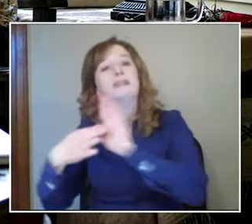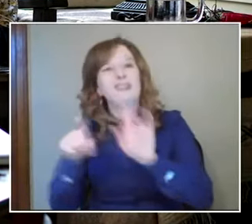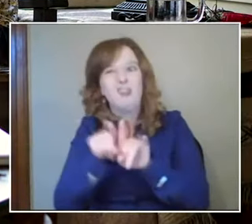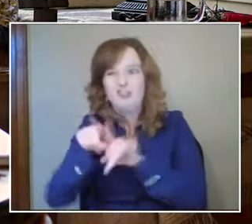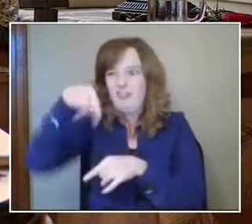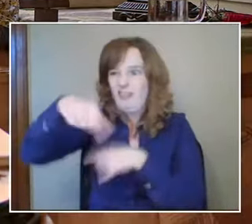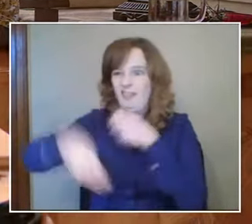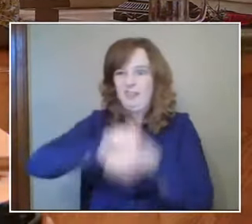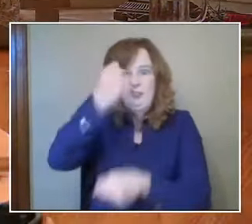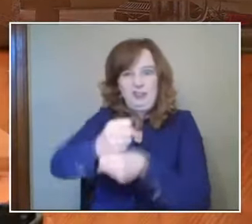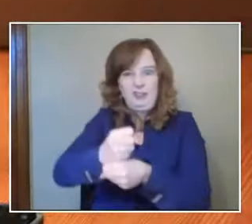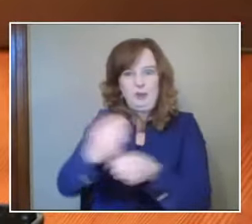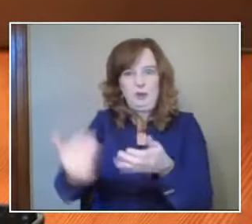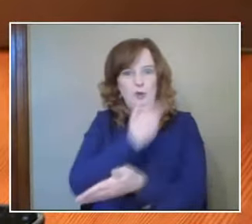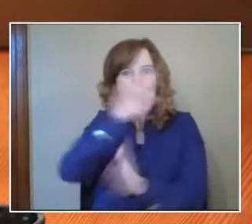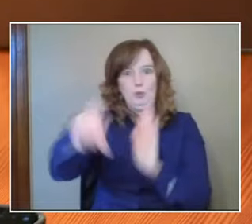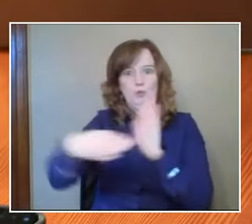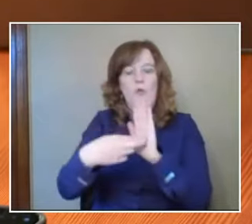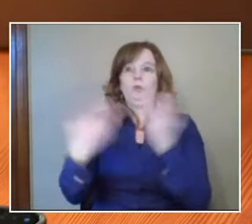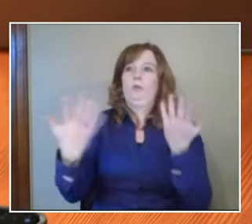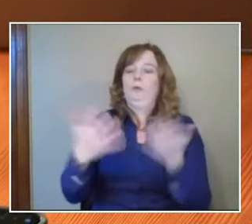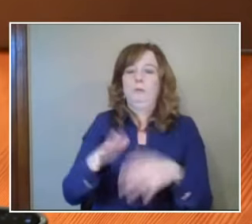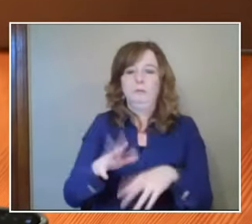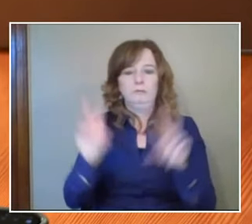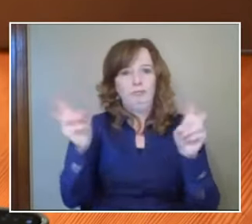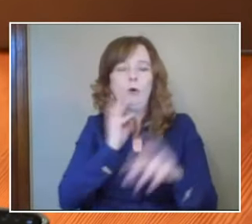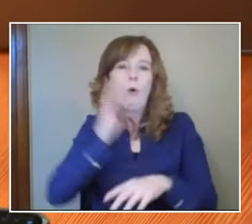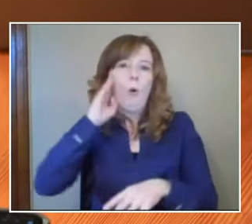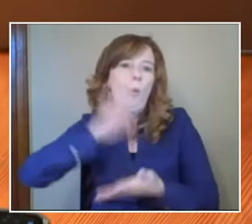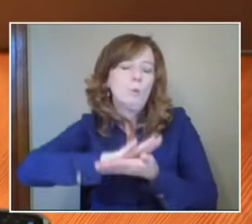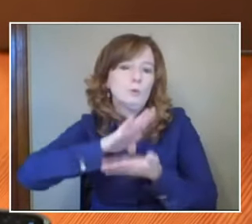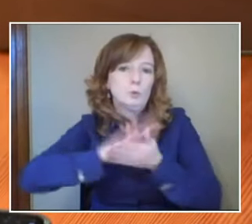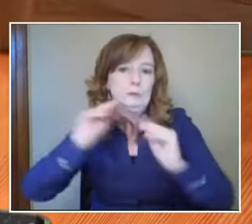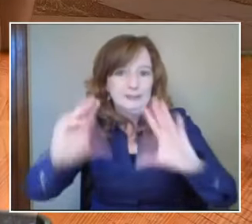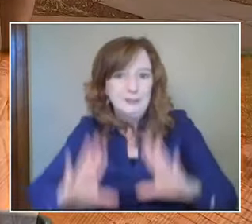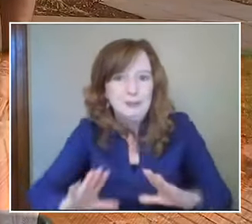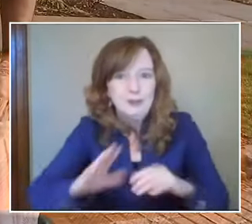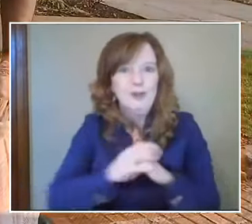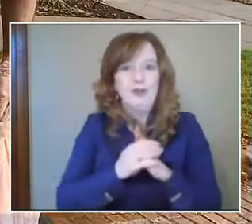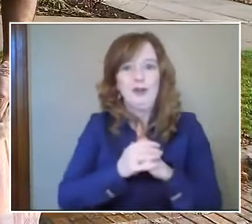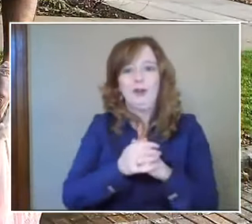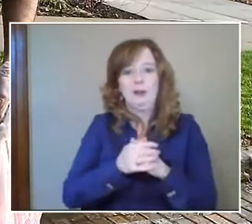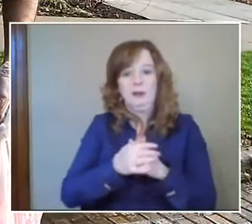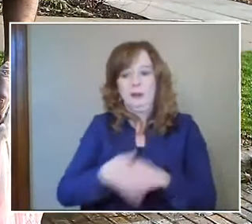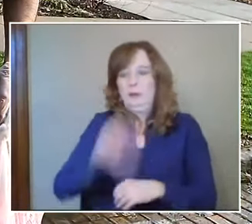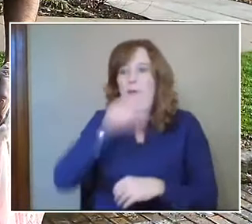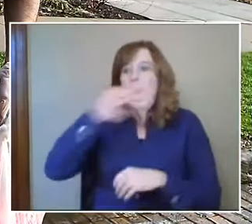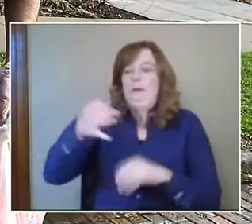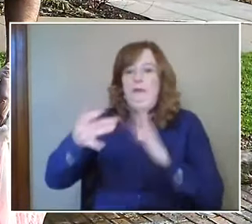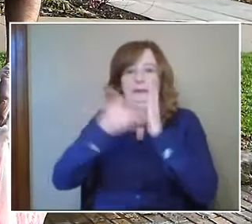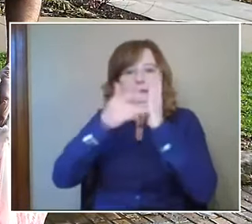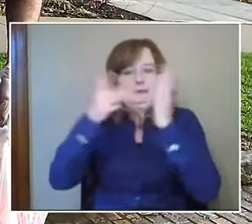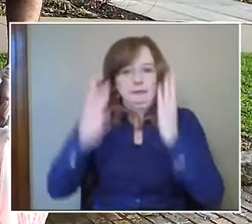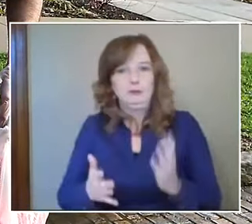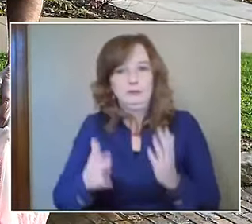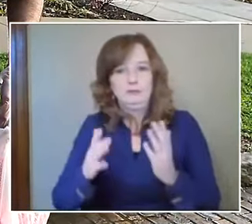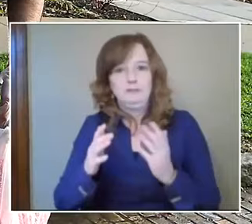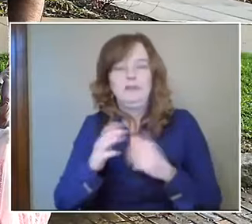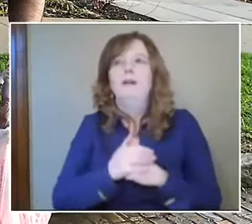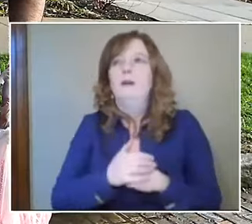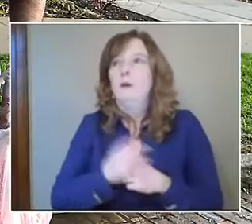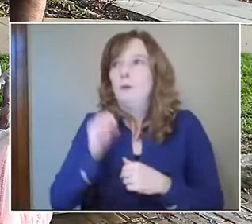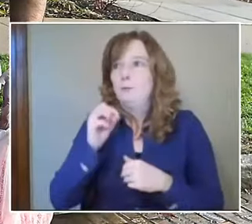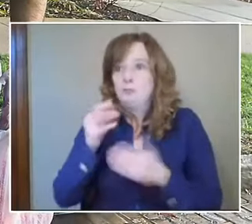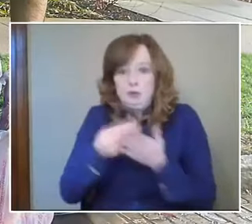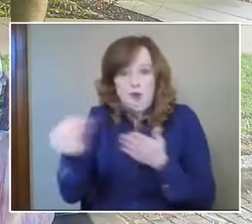homeschool teacher, tech support expert, and curbside shopper, among others. You have